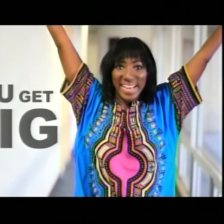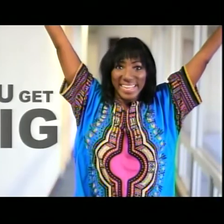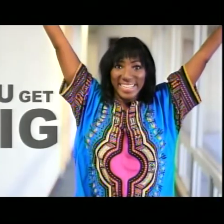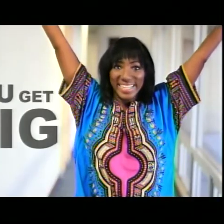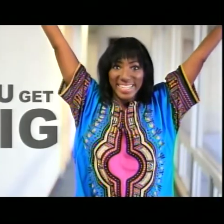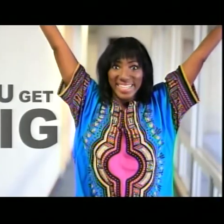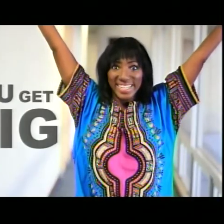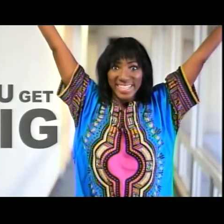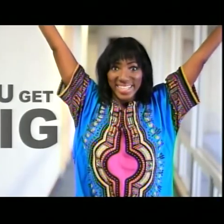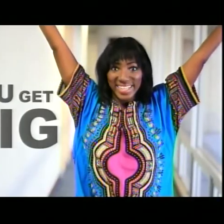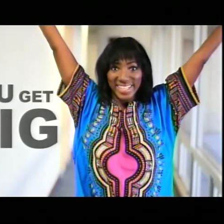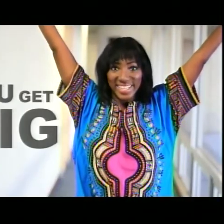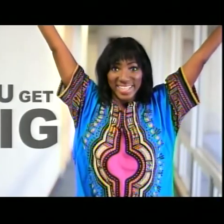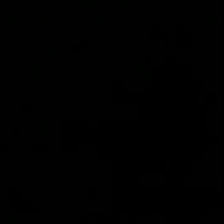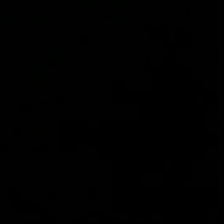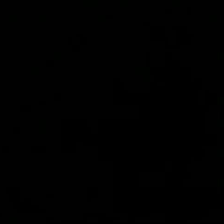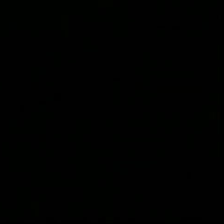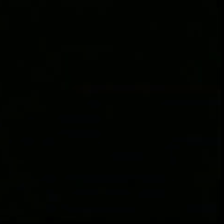get big.